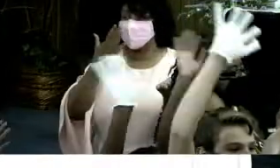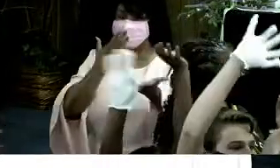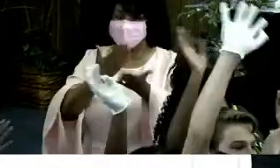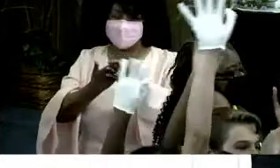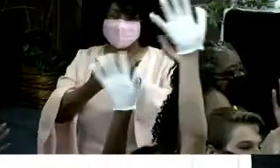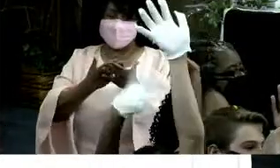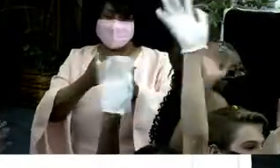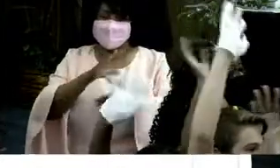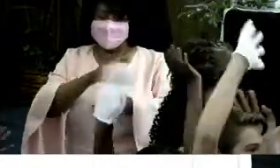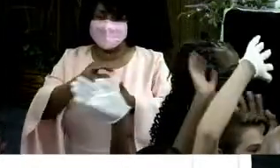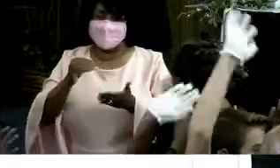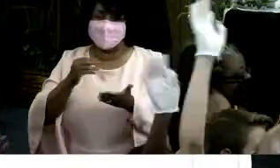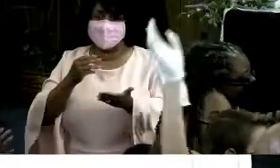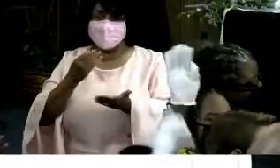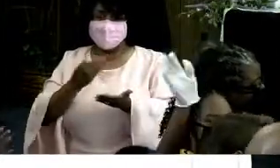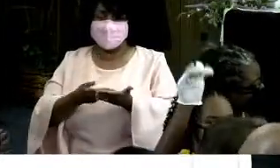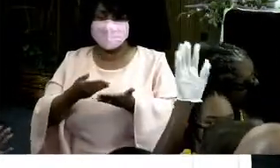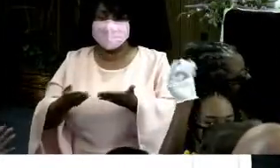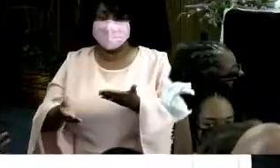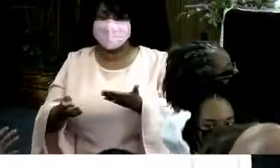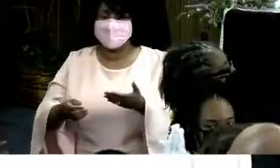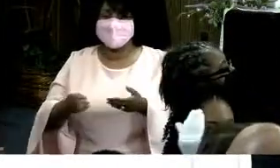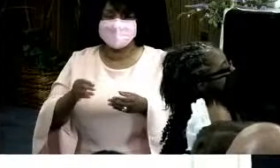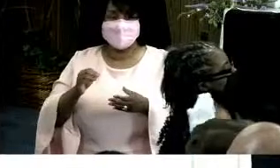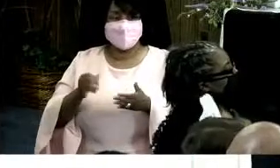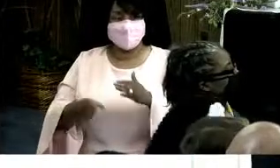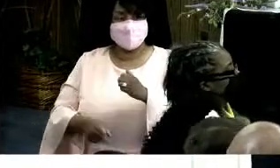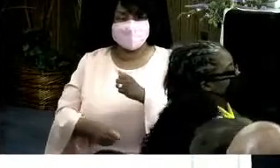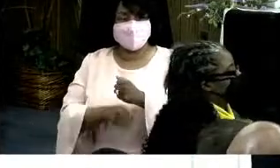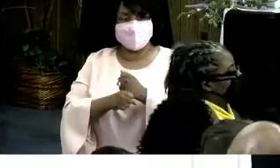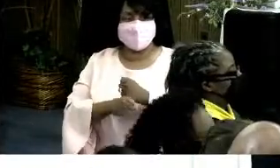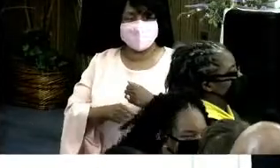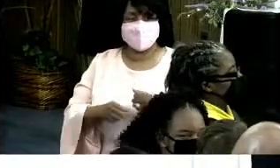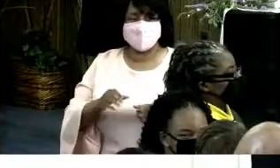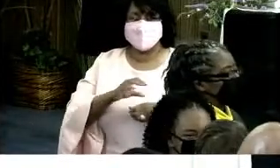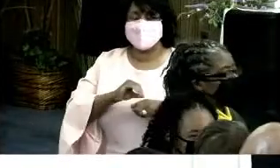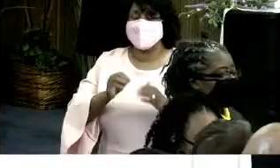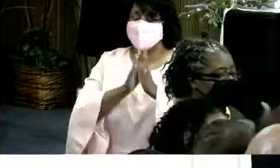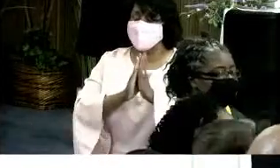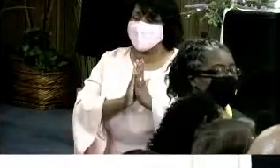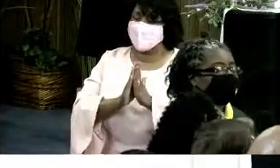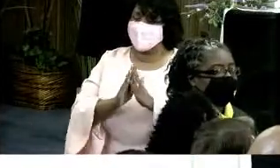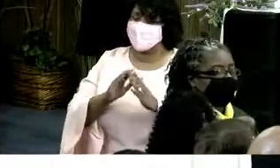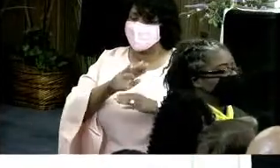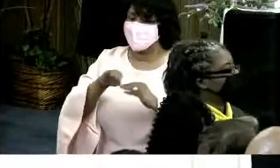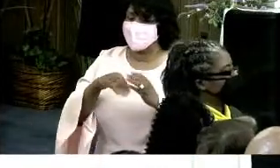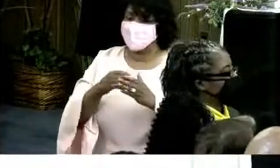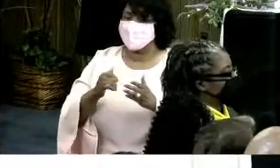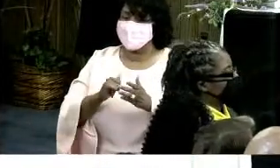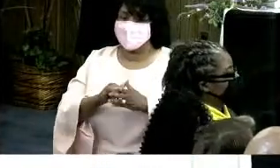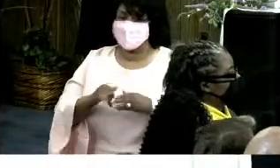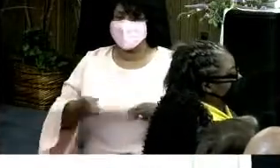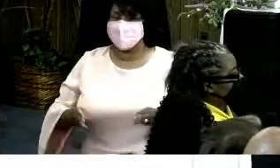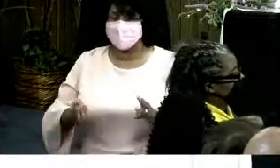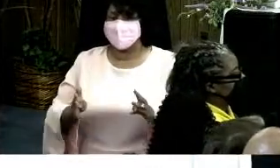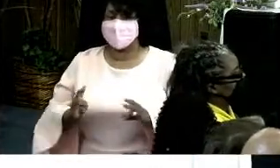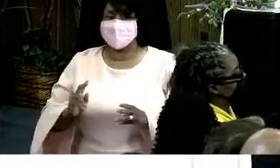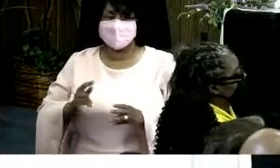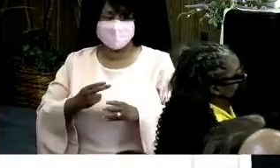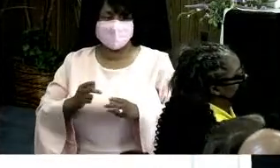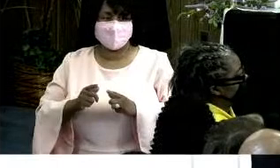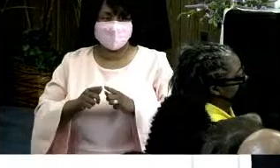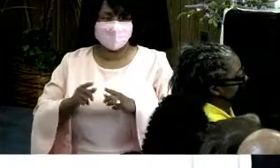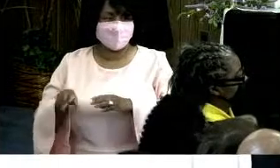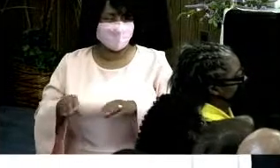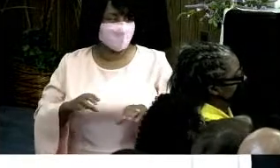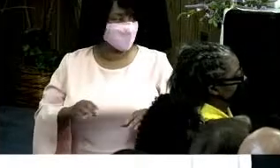for your financial support, your prayers, and all that you have allowed us to do here, being active in the church. Pastor, would